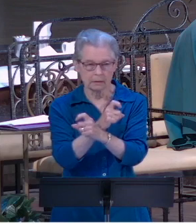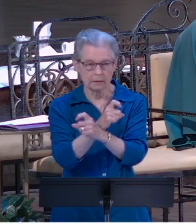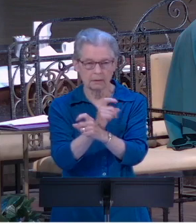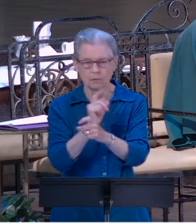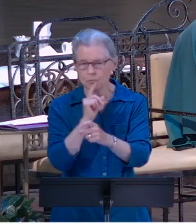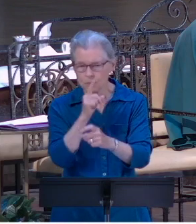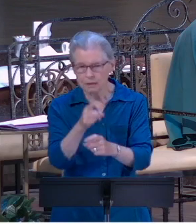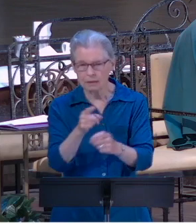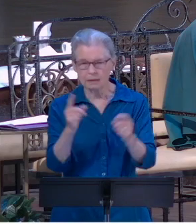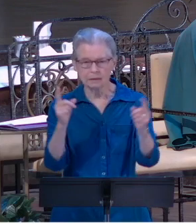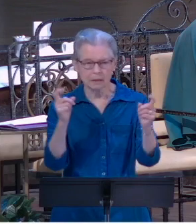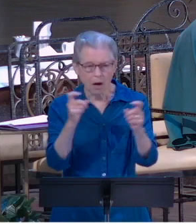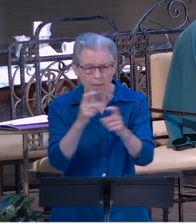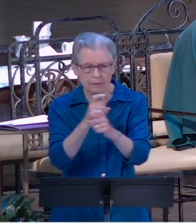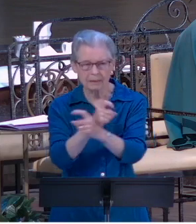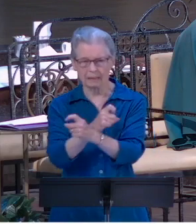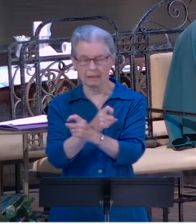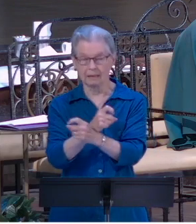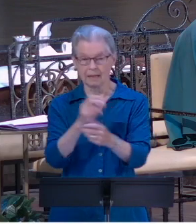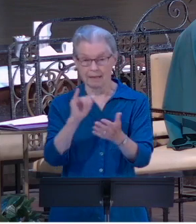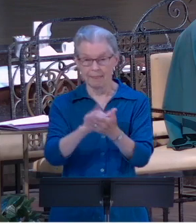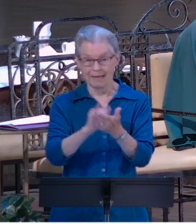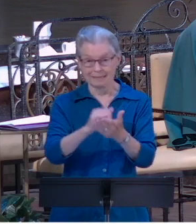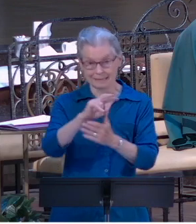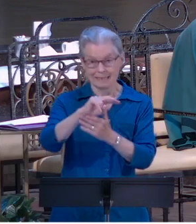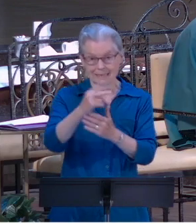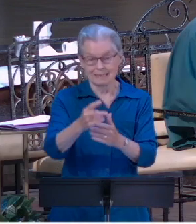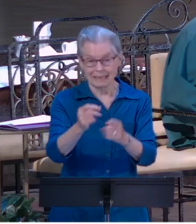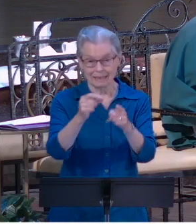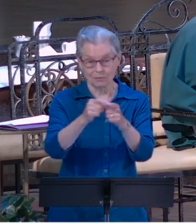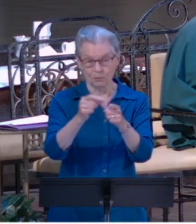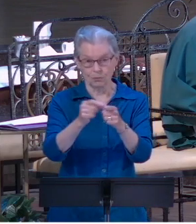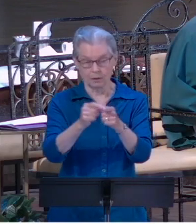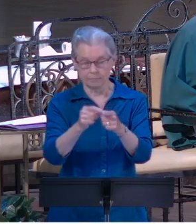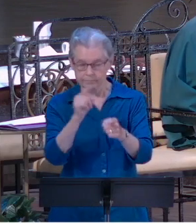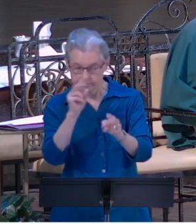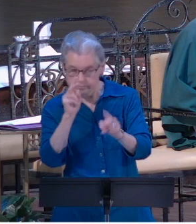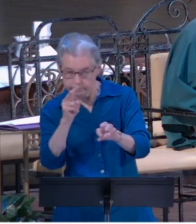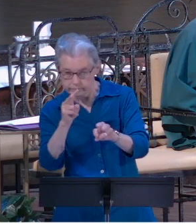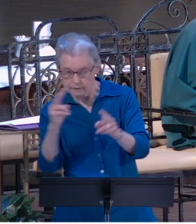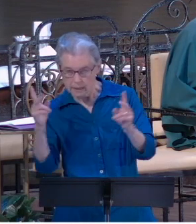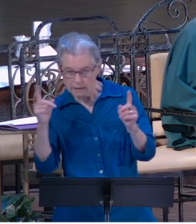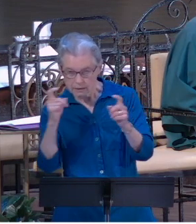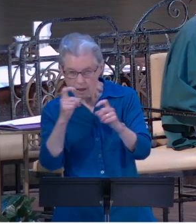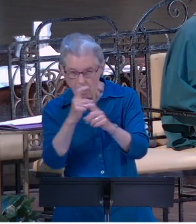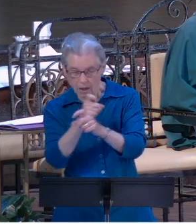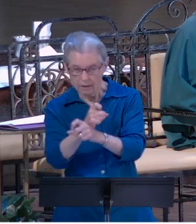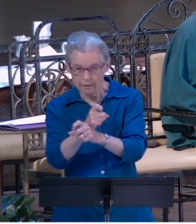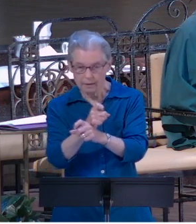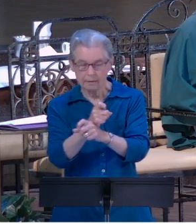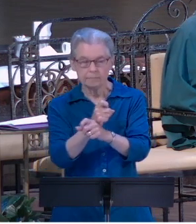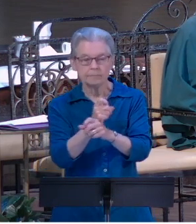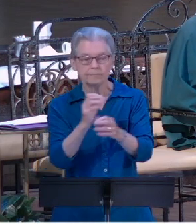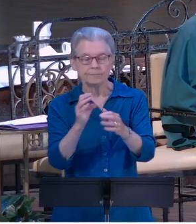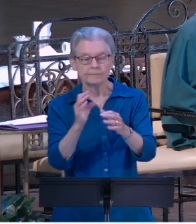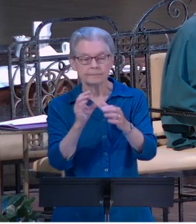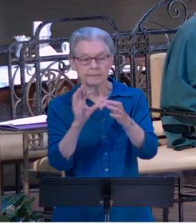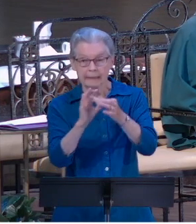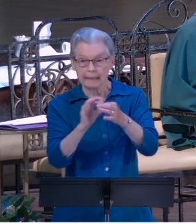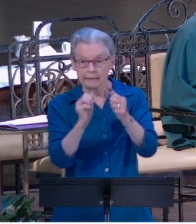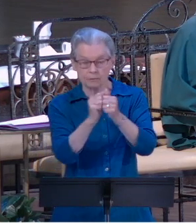Complicate. That was the second word we were invited to ponder, that this issue of migration is